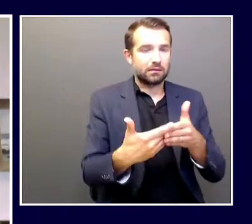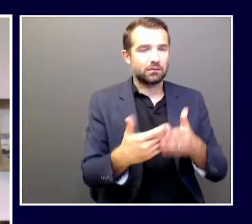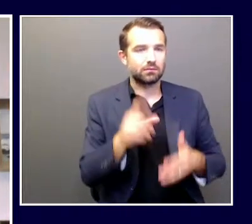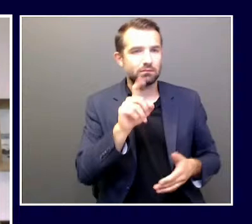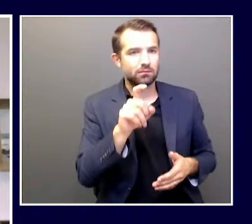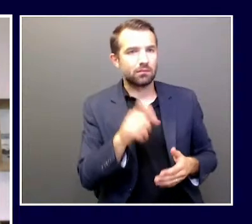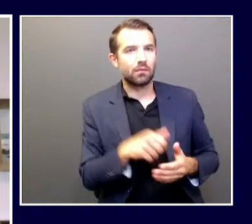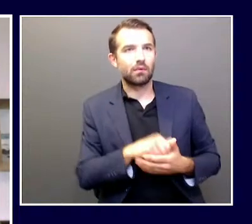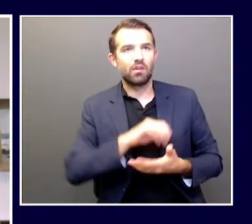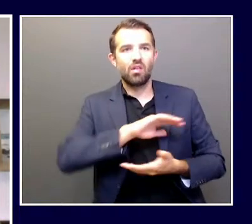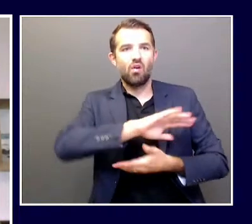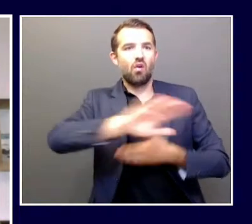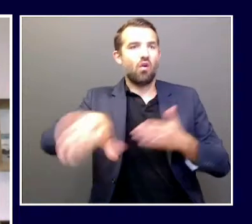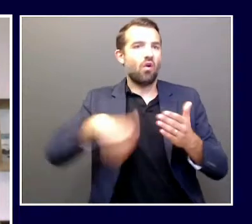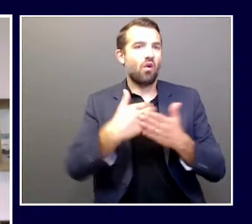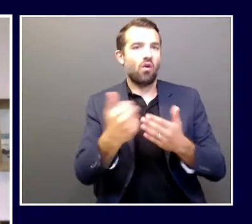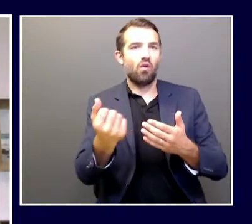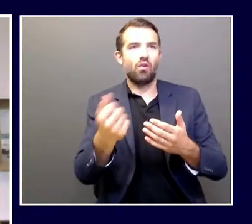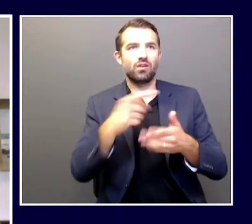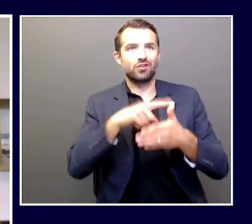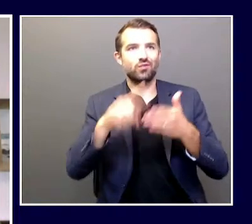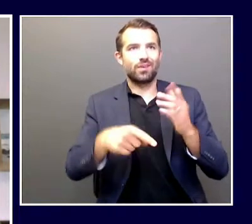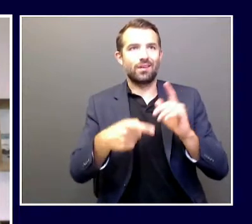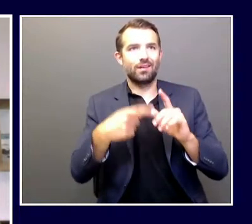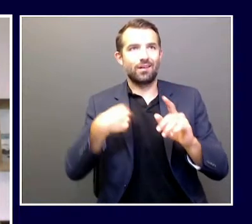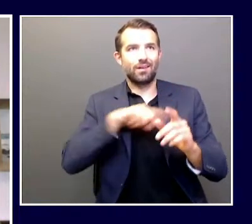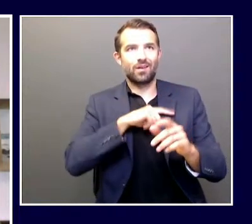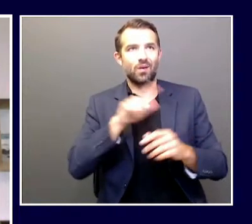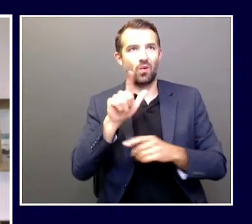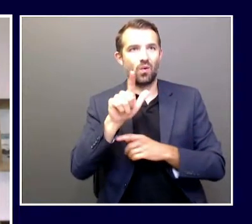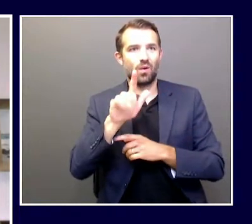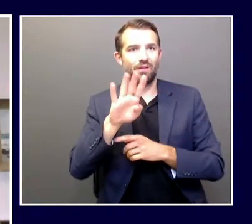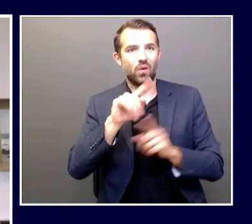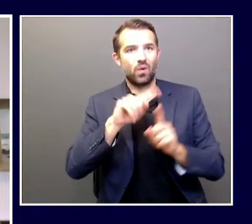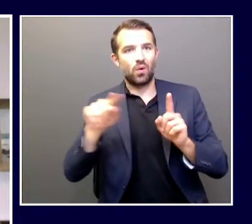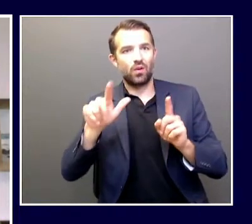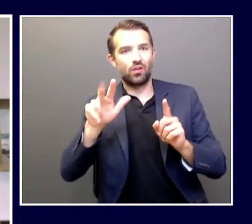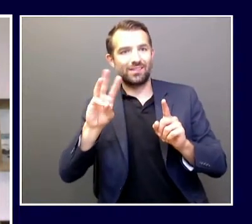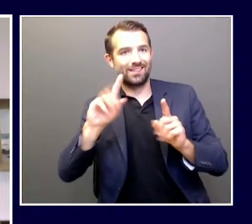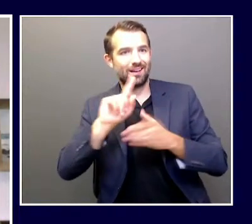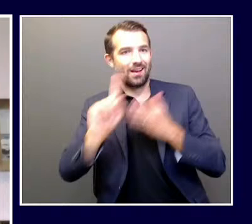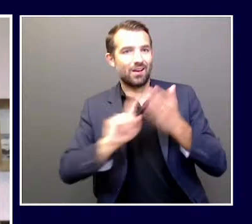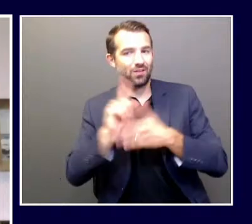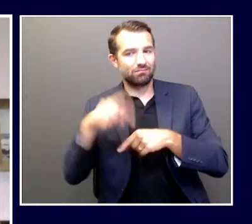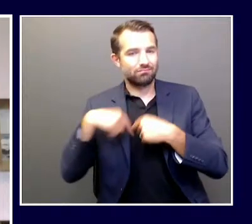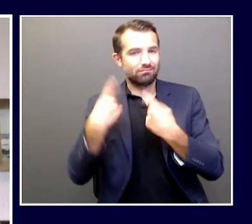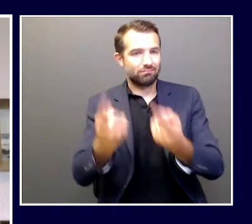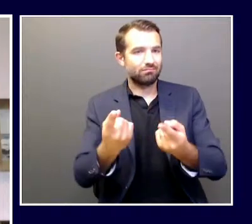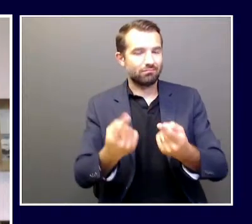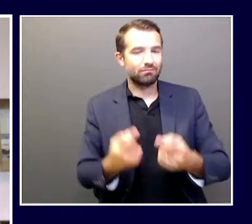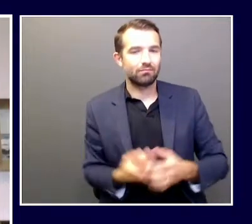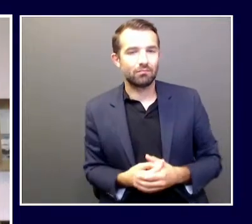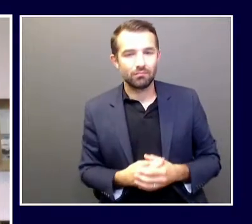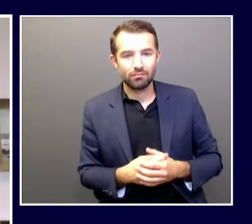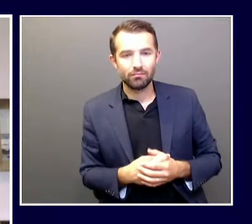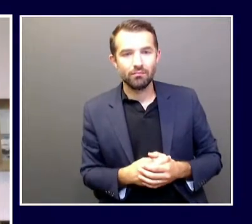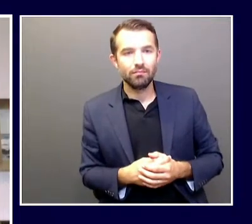Okay. And then going back to some of the questions Corey asked about healthcare workers,